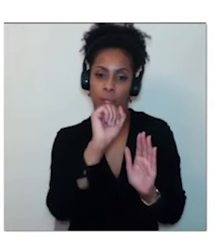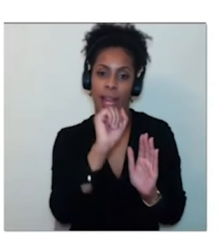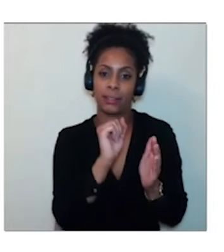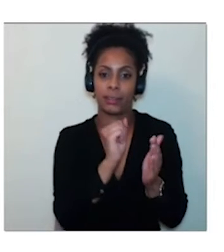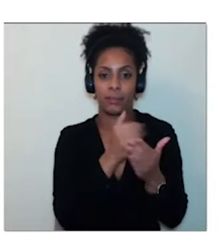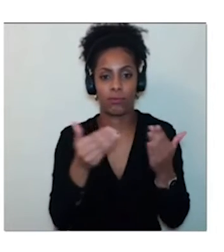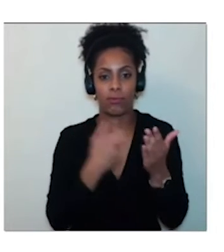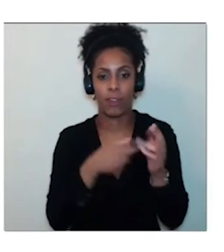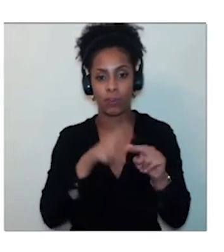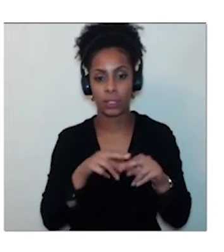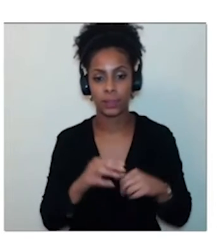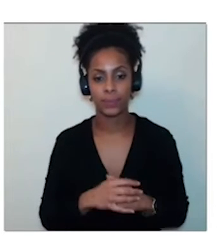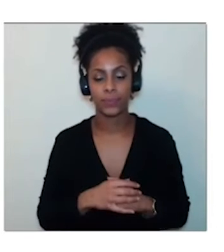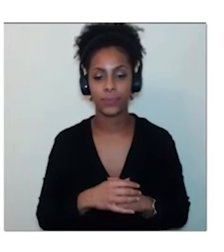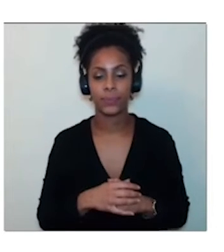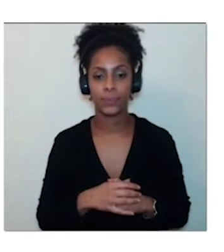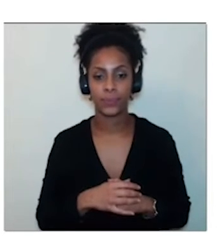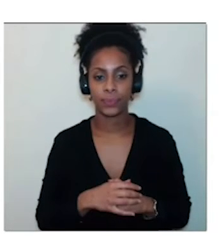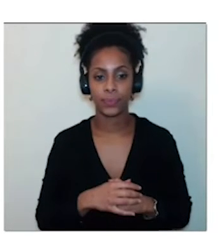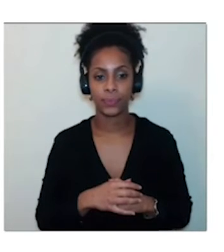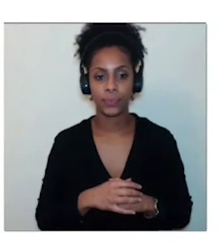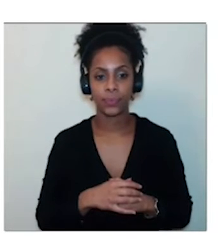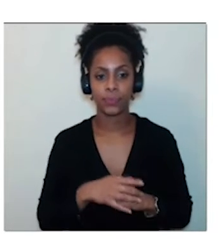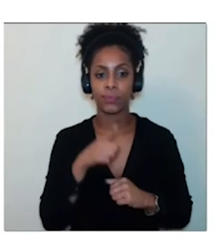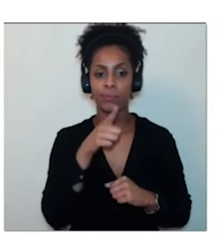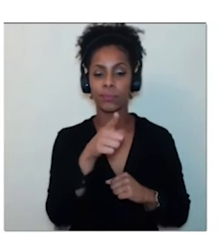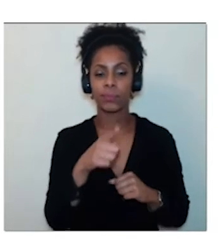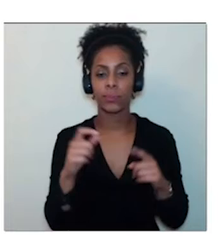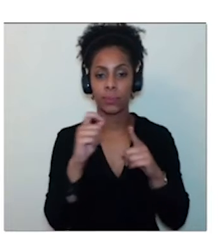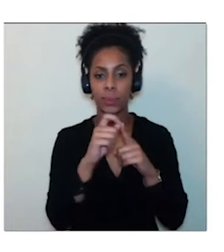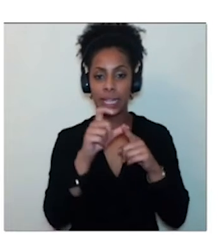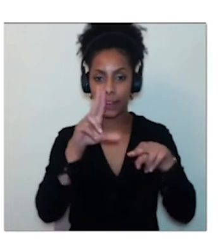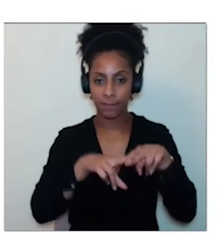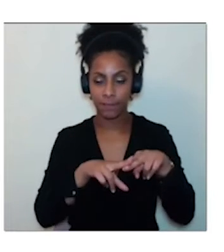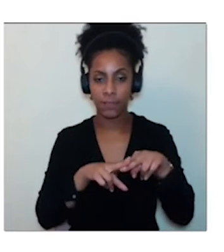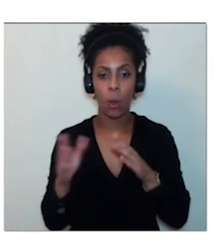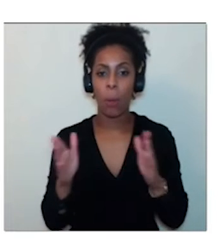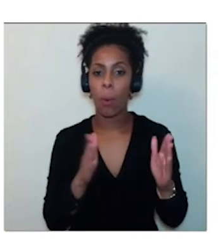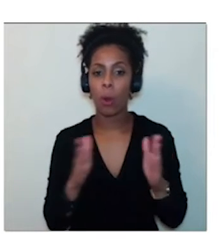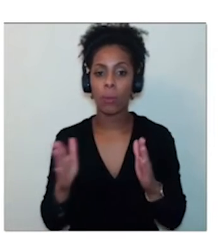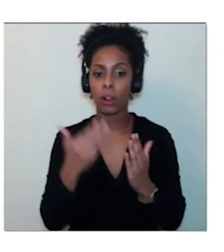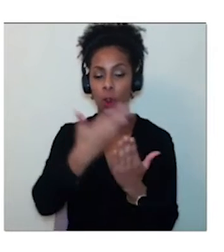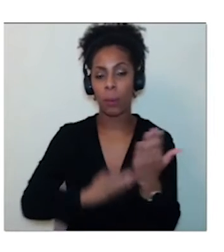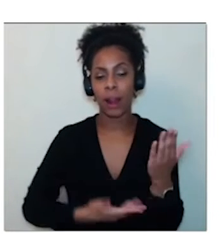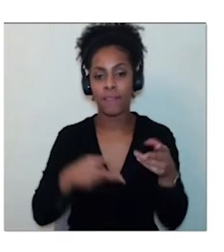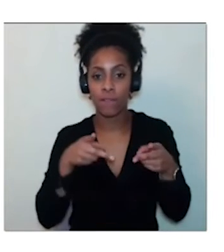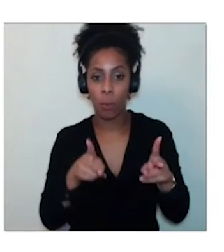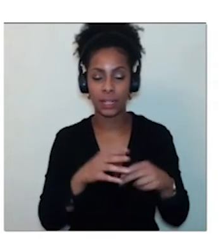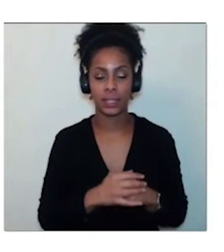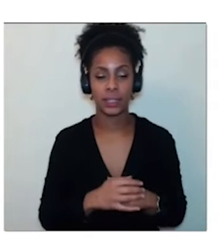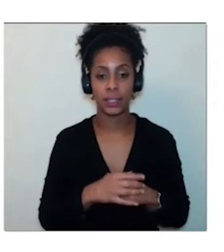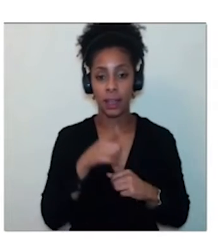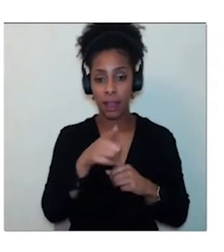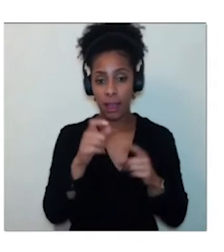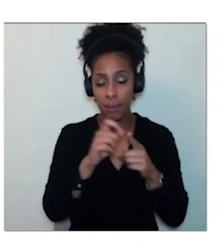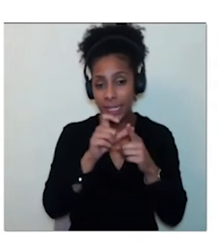Portable document format. Introduced by Adobe Systems in 1993, portable document format is widely